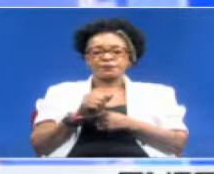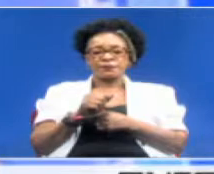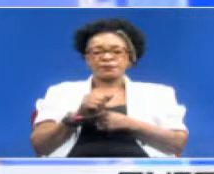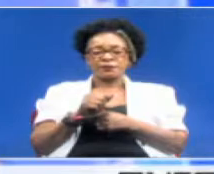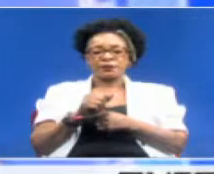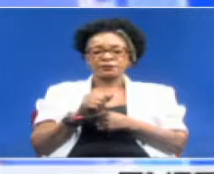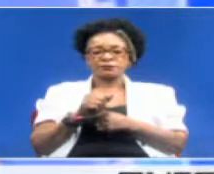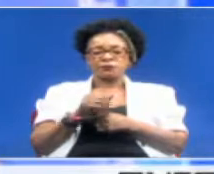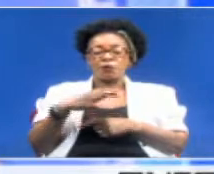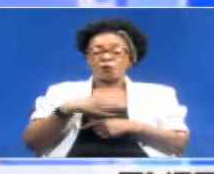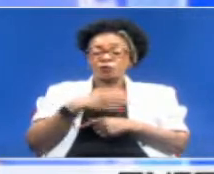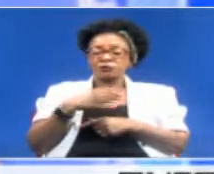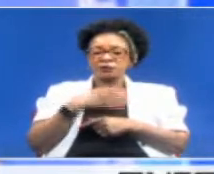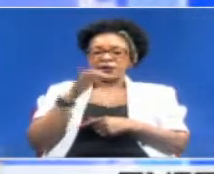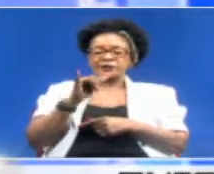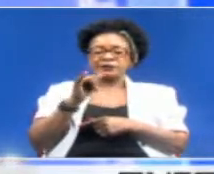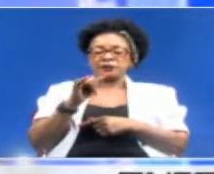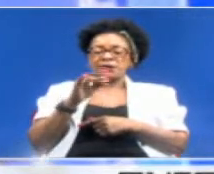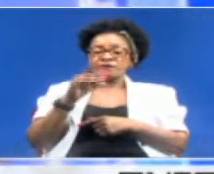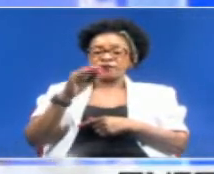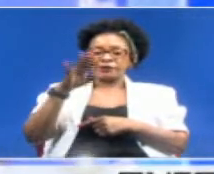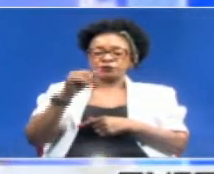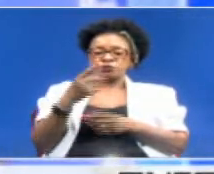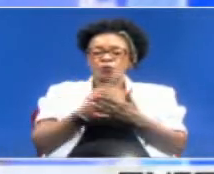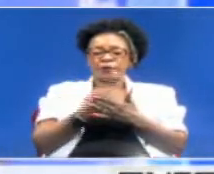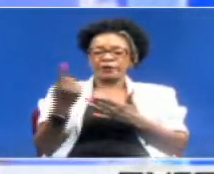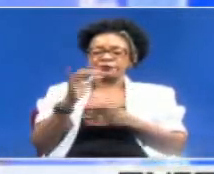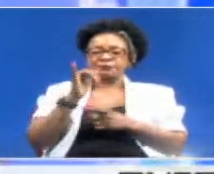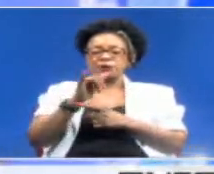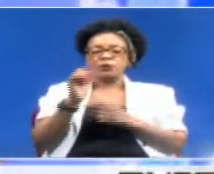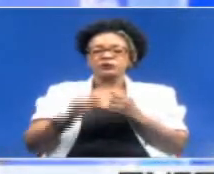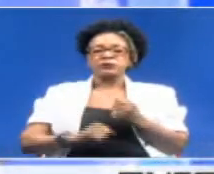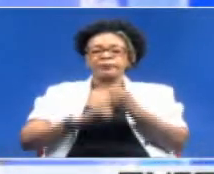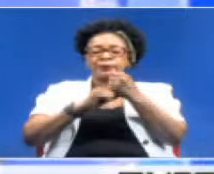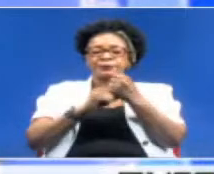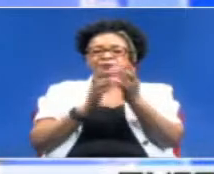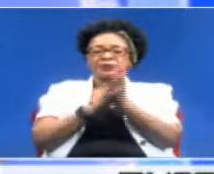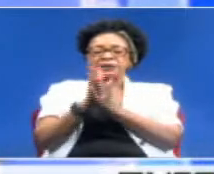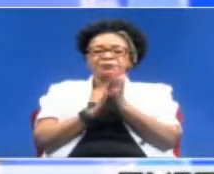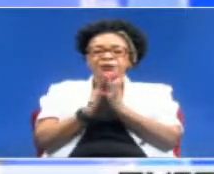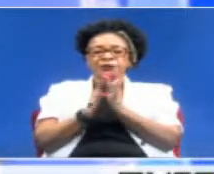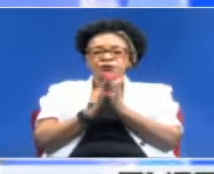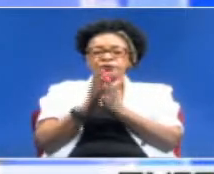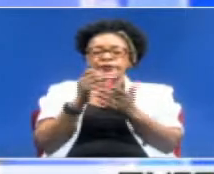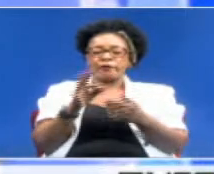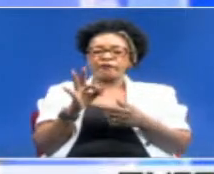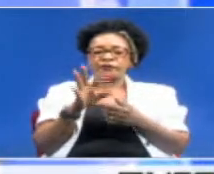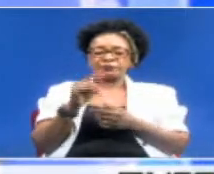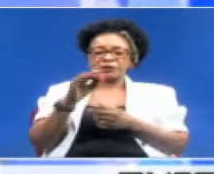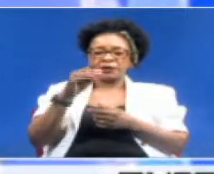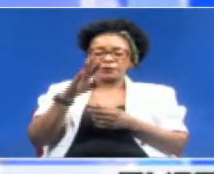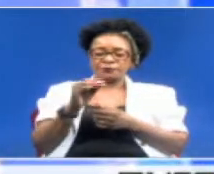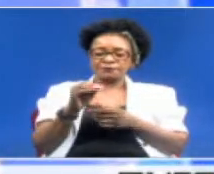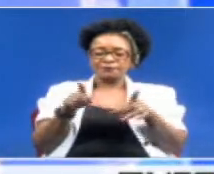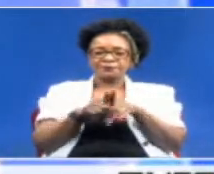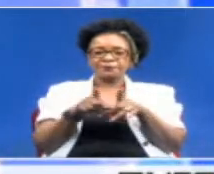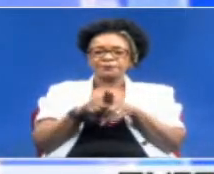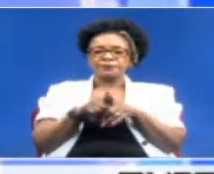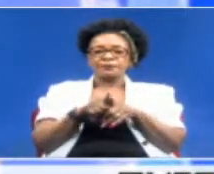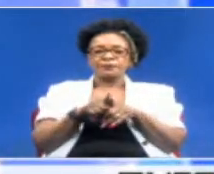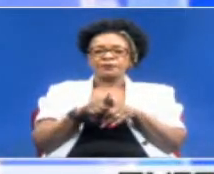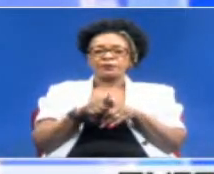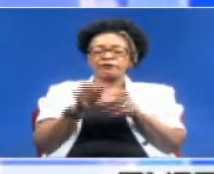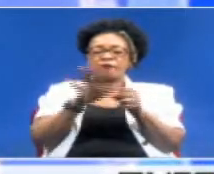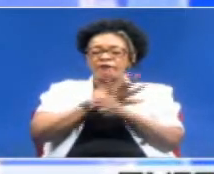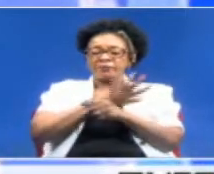Aviation Week will go a long way in supporting the aspirations of ICAO and as well as the